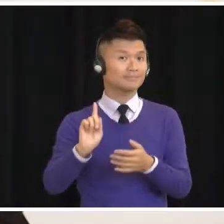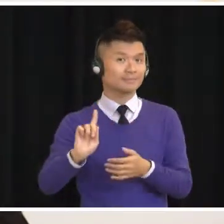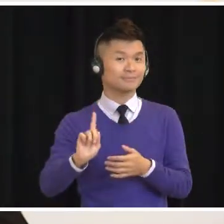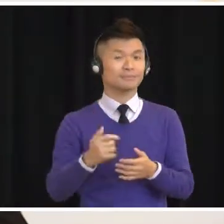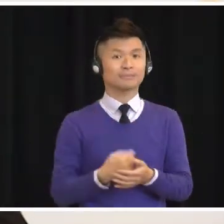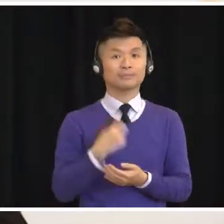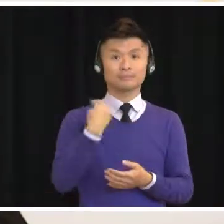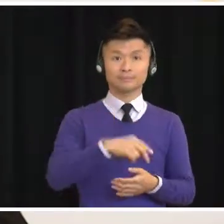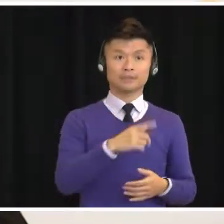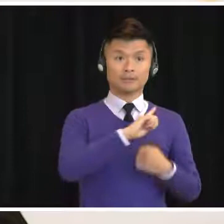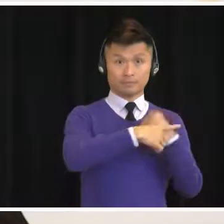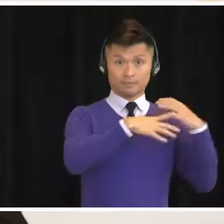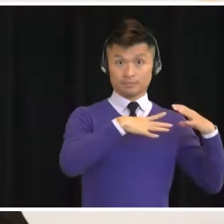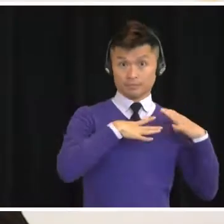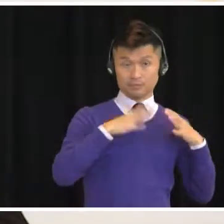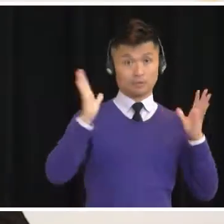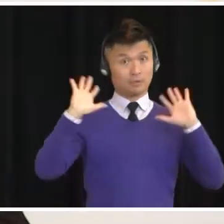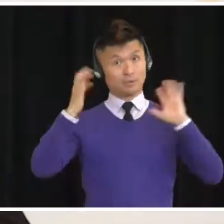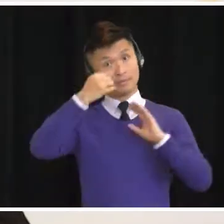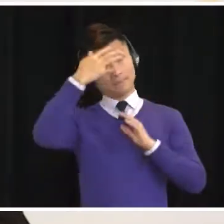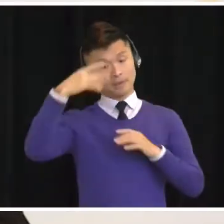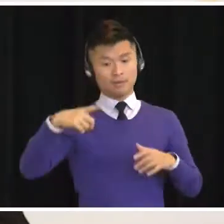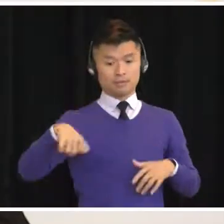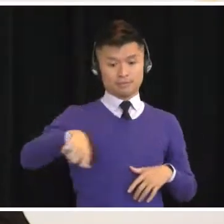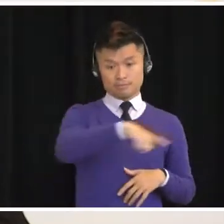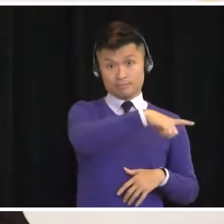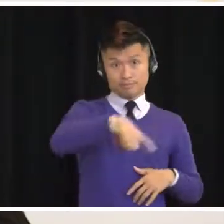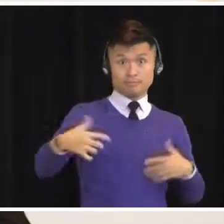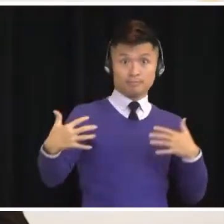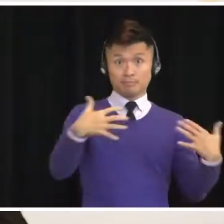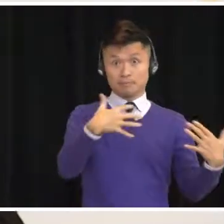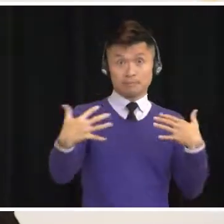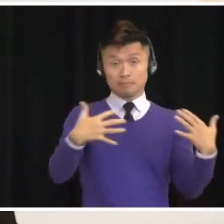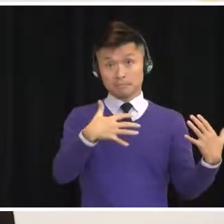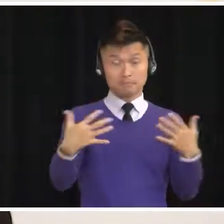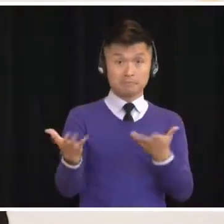to hear their opinions. Thank you.